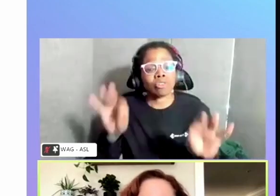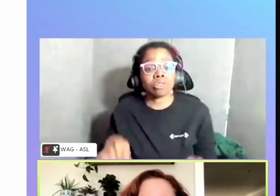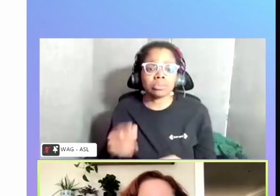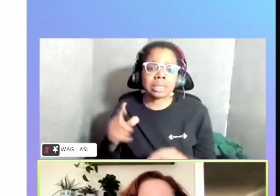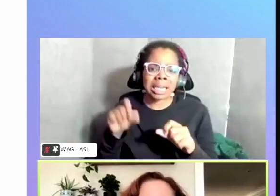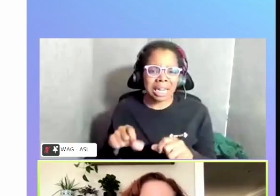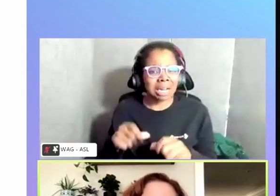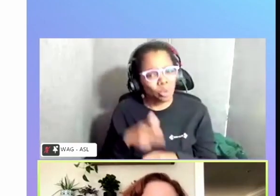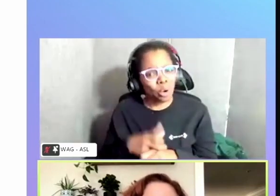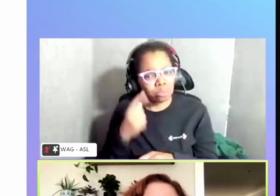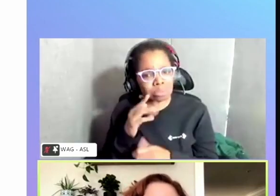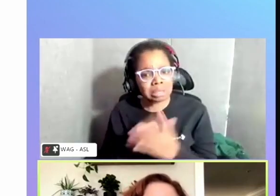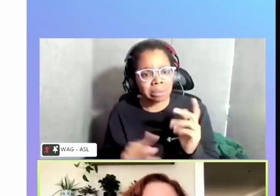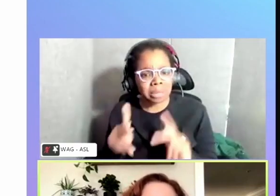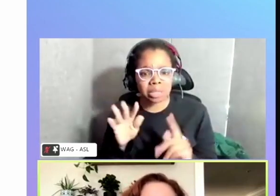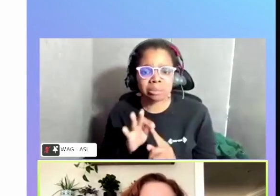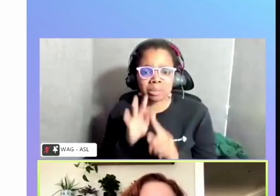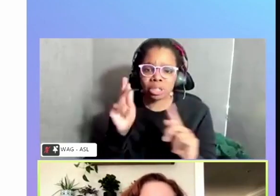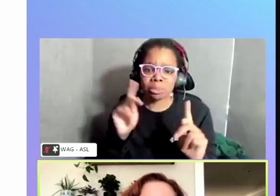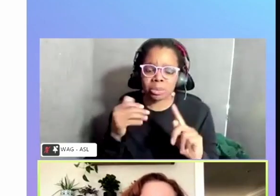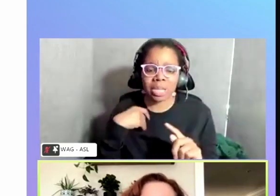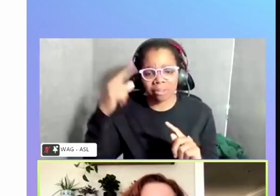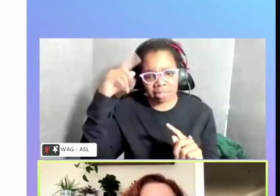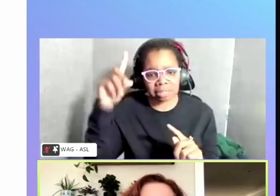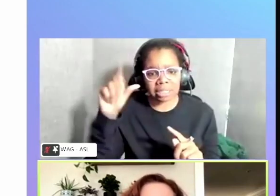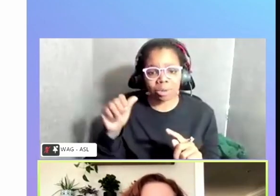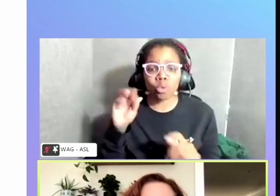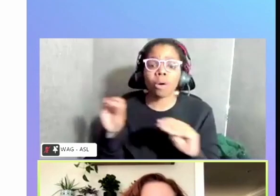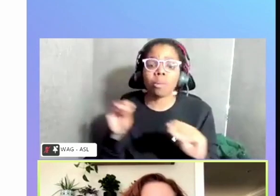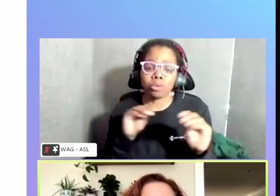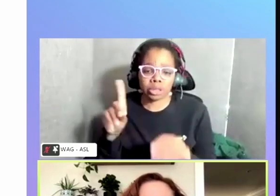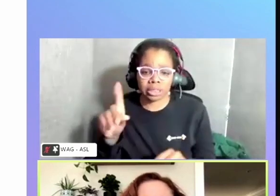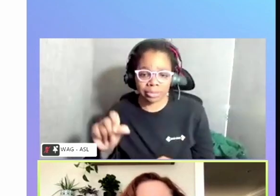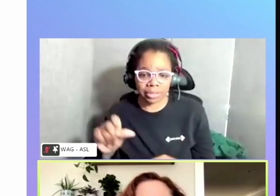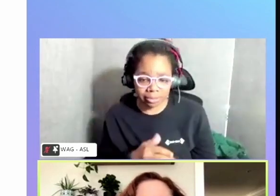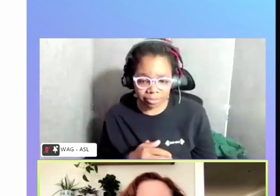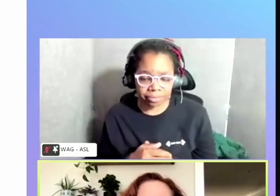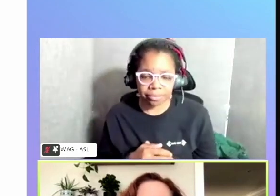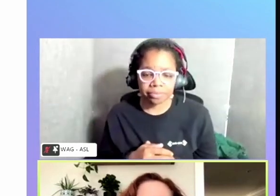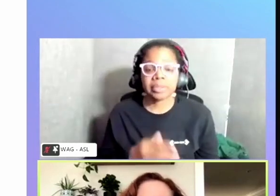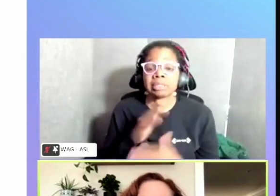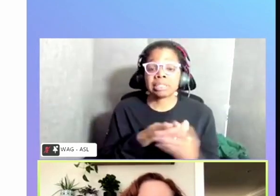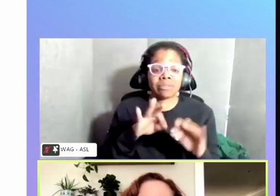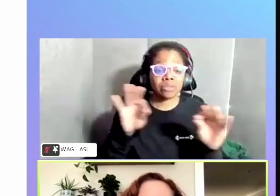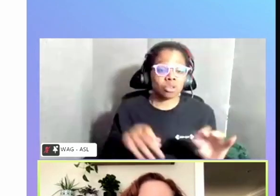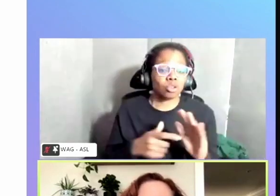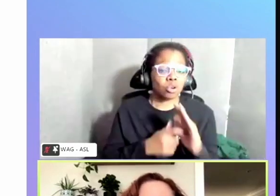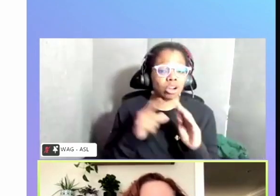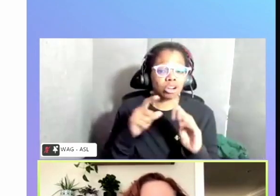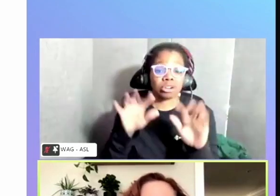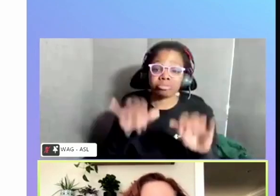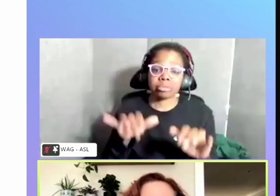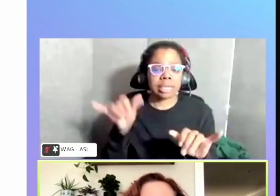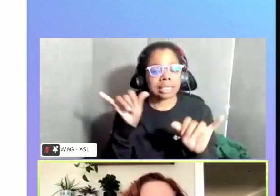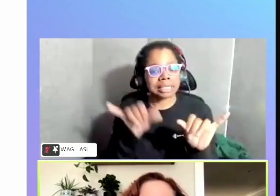some people, especially those with cognitive disabilities or motor disabilities. Some forms require you to input the